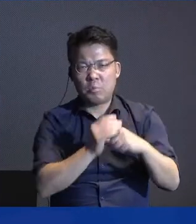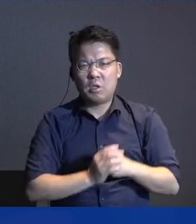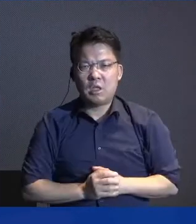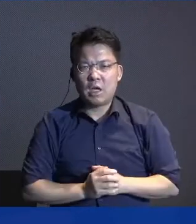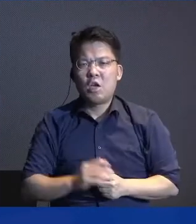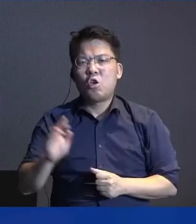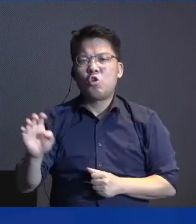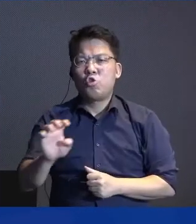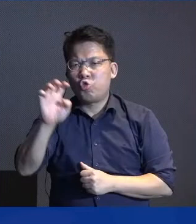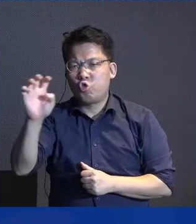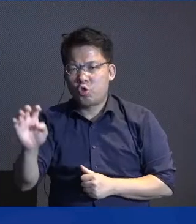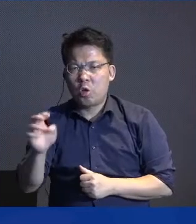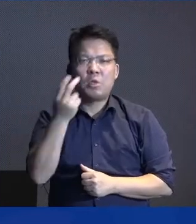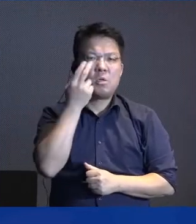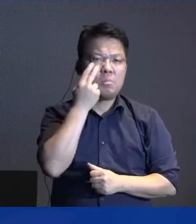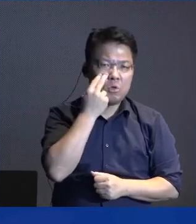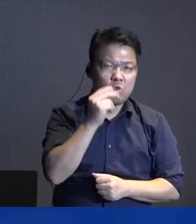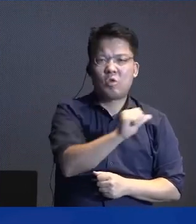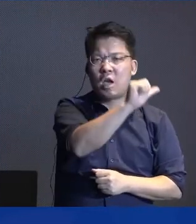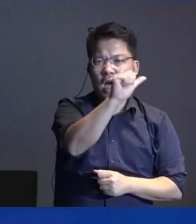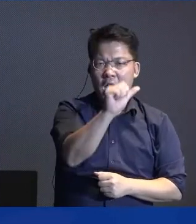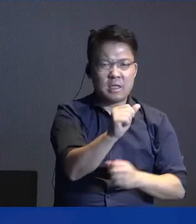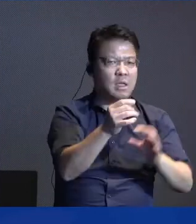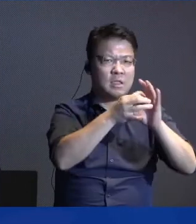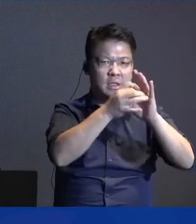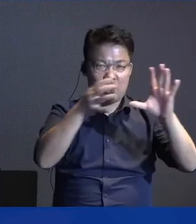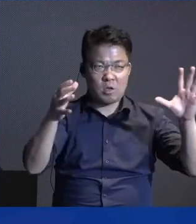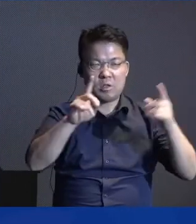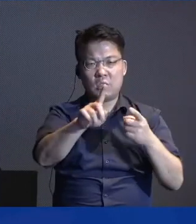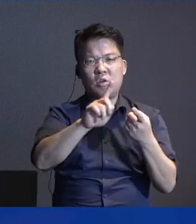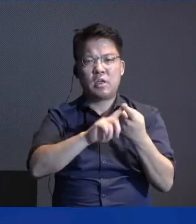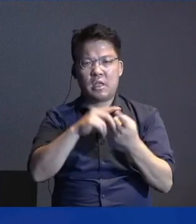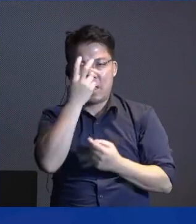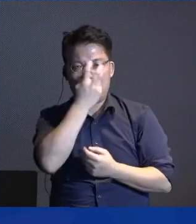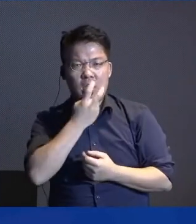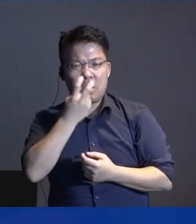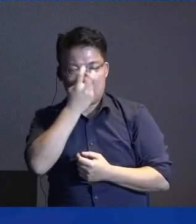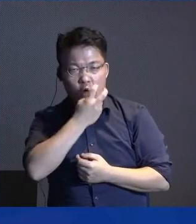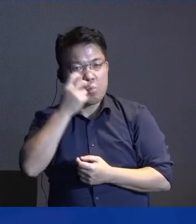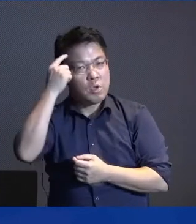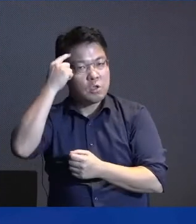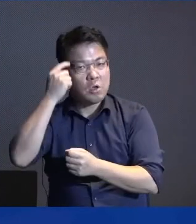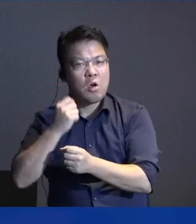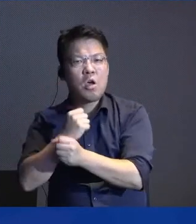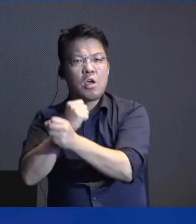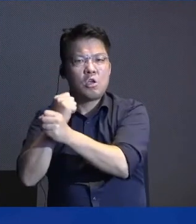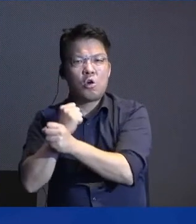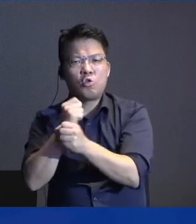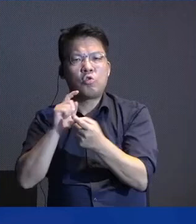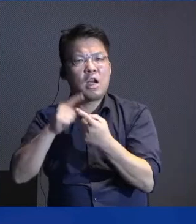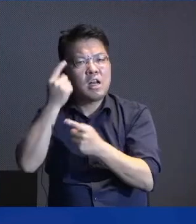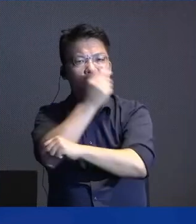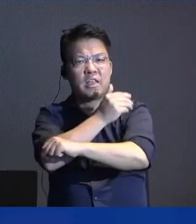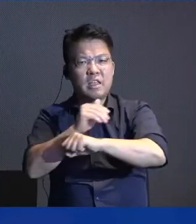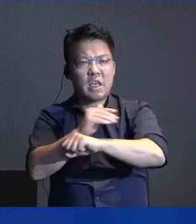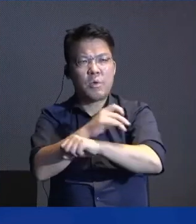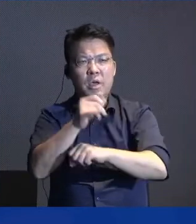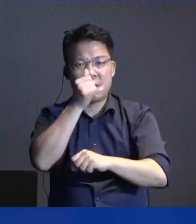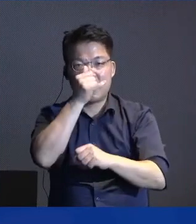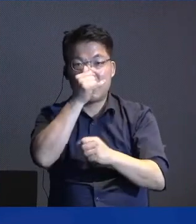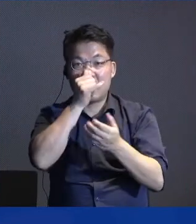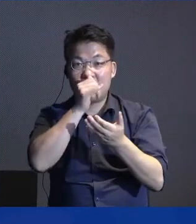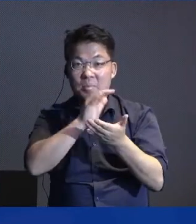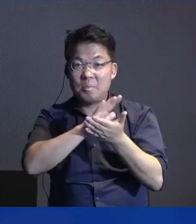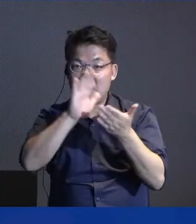that. And I'm not sure that this is a really clear answer to the first question. So